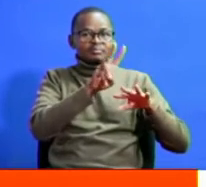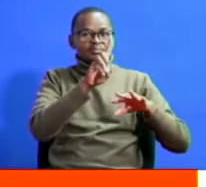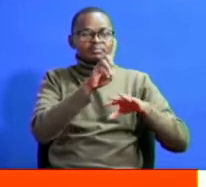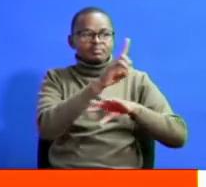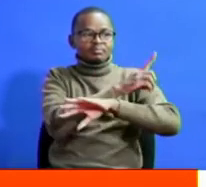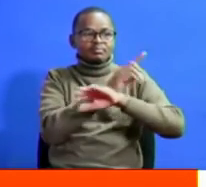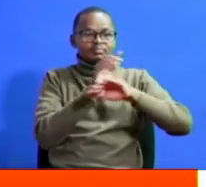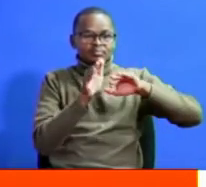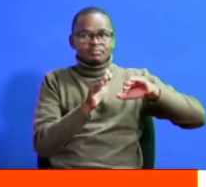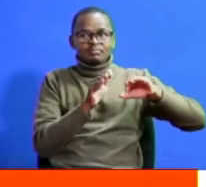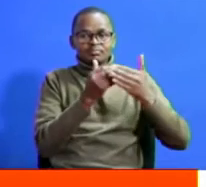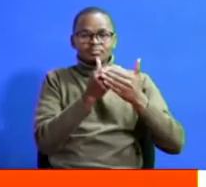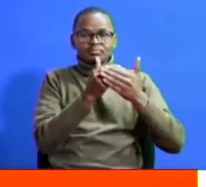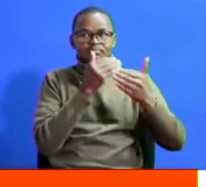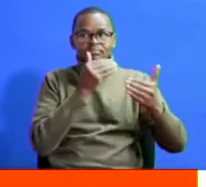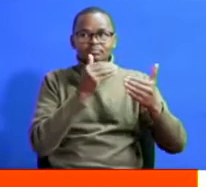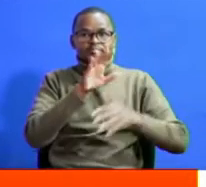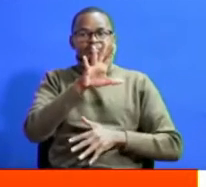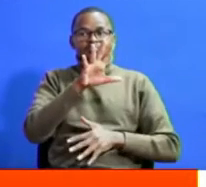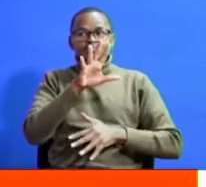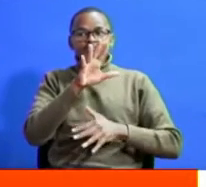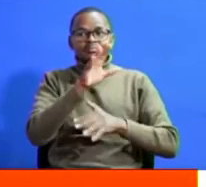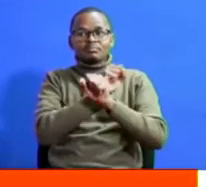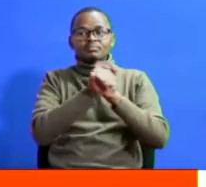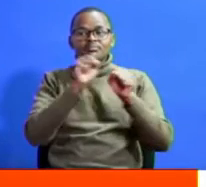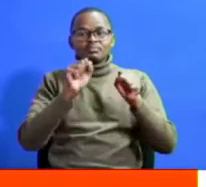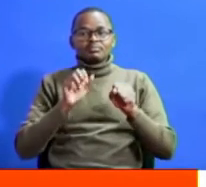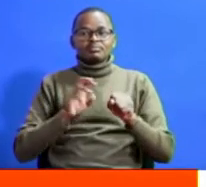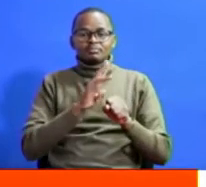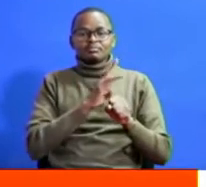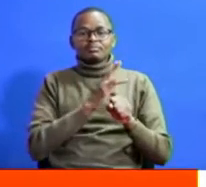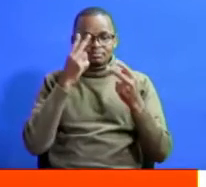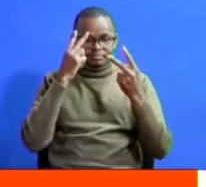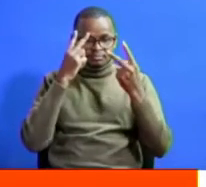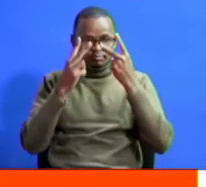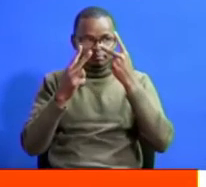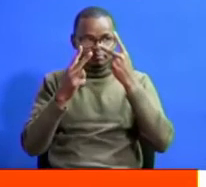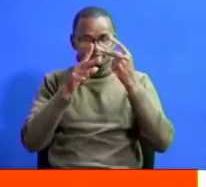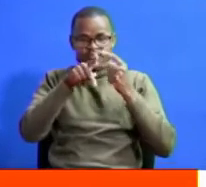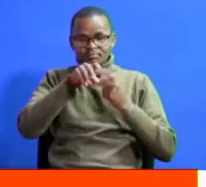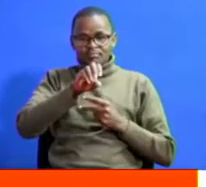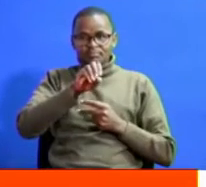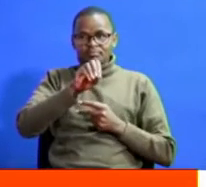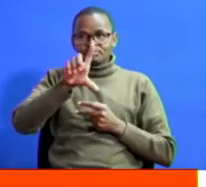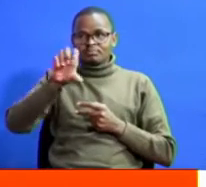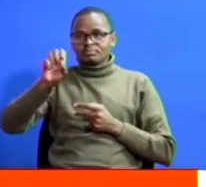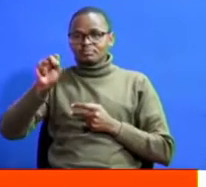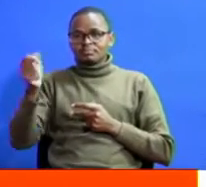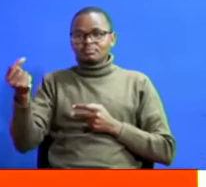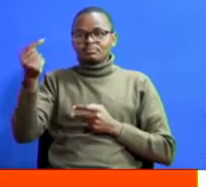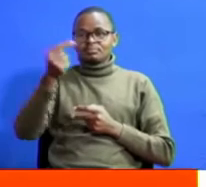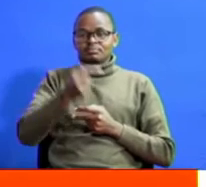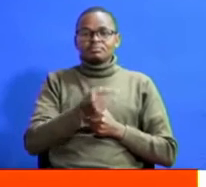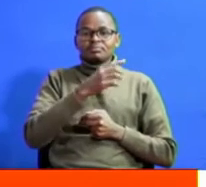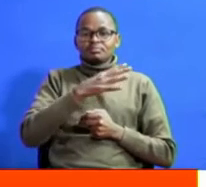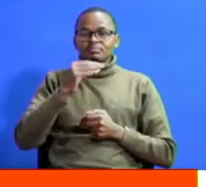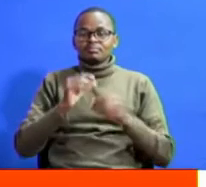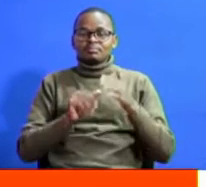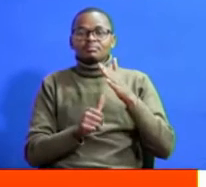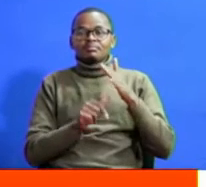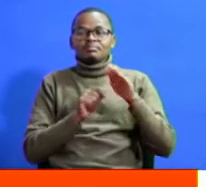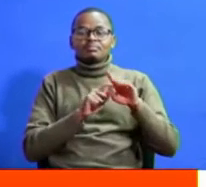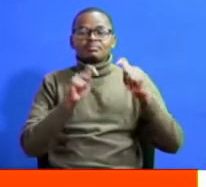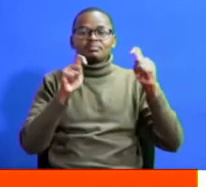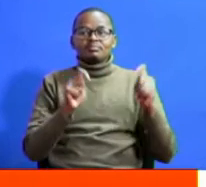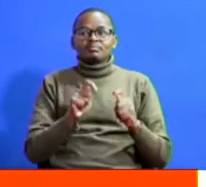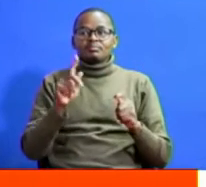to go before we have our fifth president. We've seen the latest polls being coming up. And the team